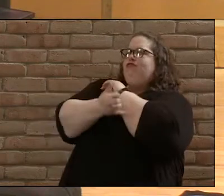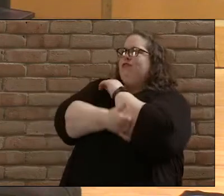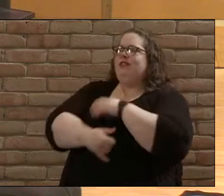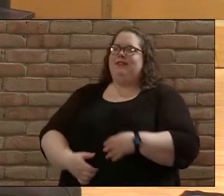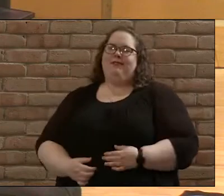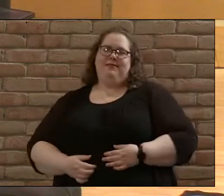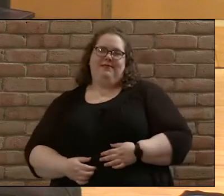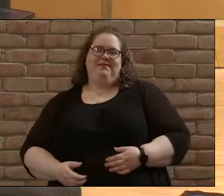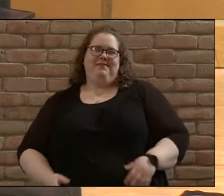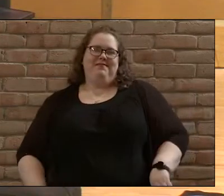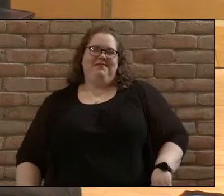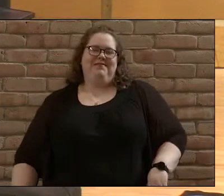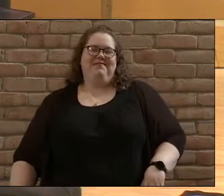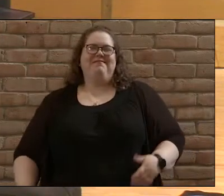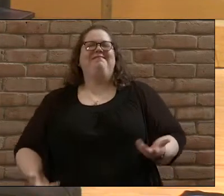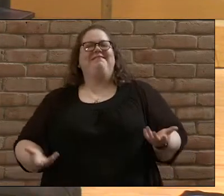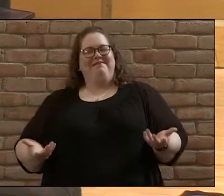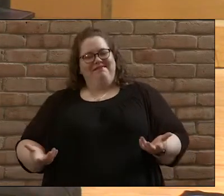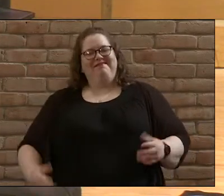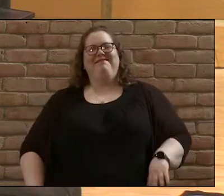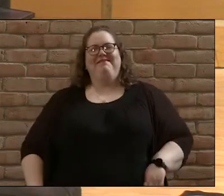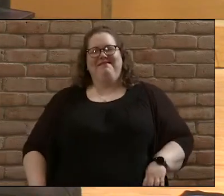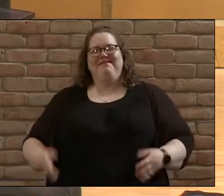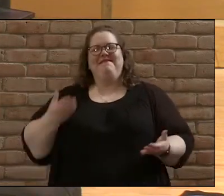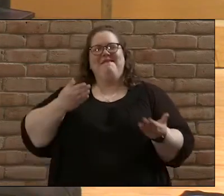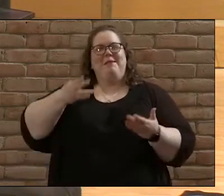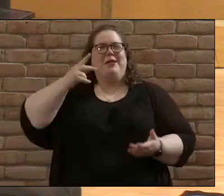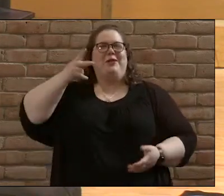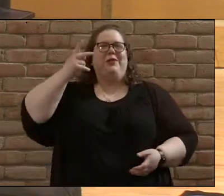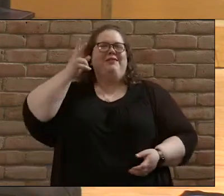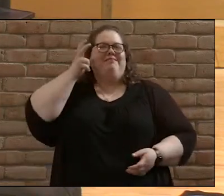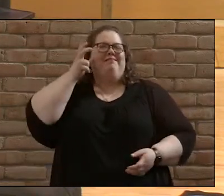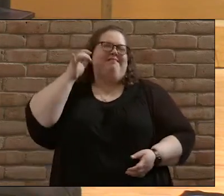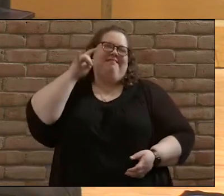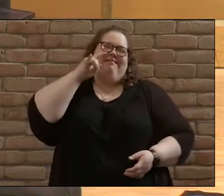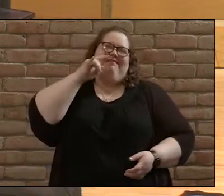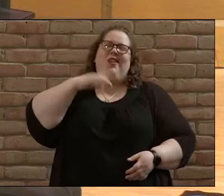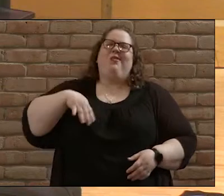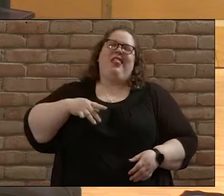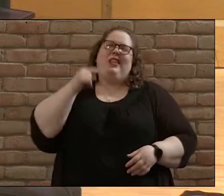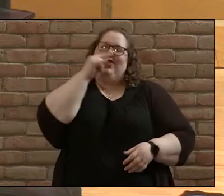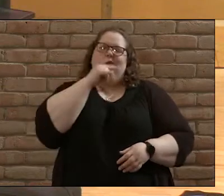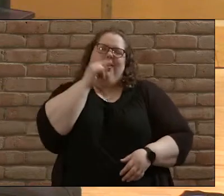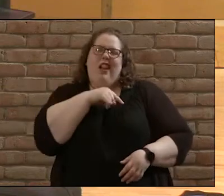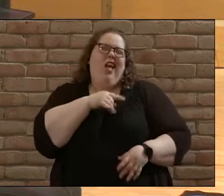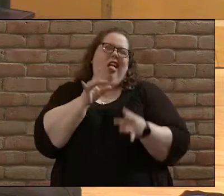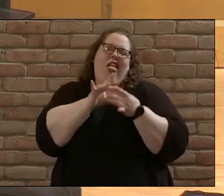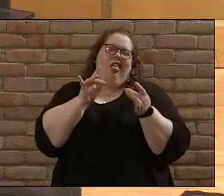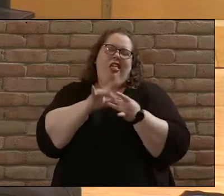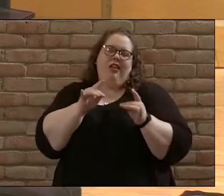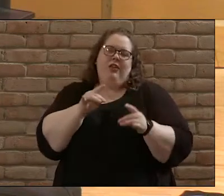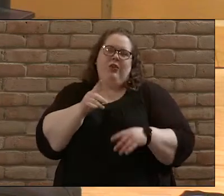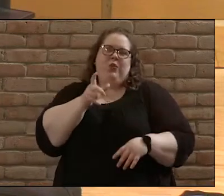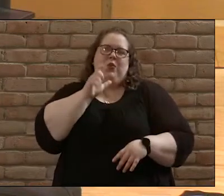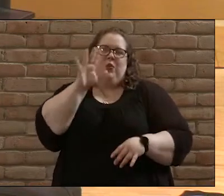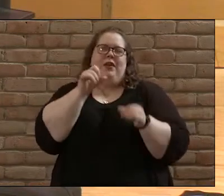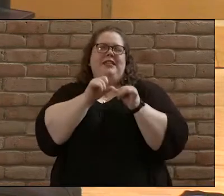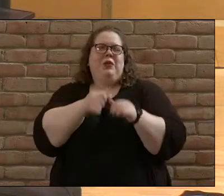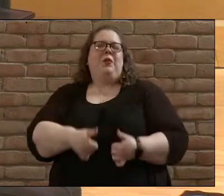country." Now you might say, "Well, that's just juvenile. Who would actually continue to live that way?"